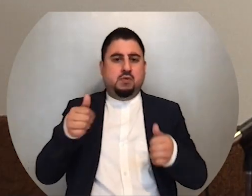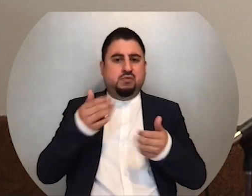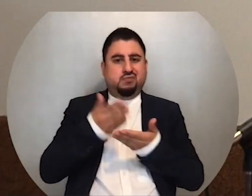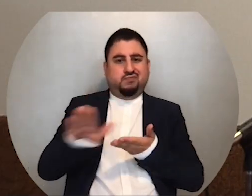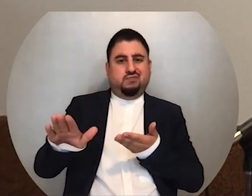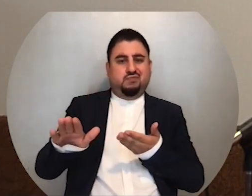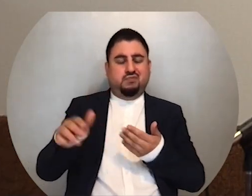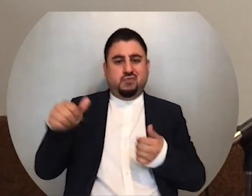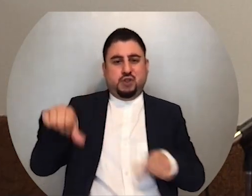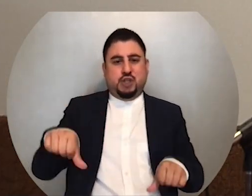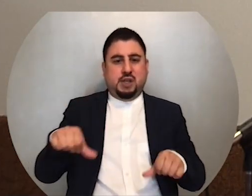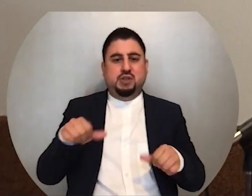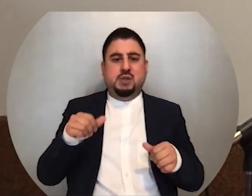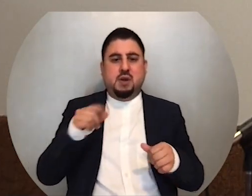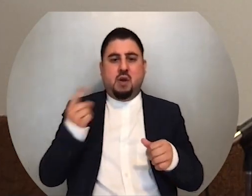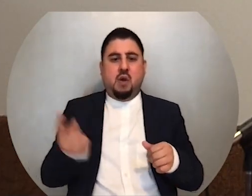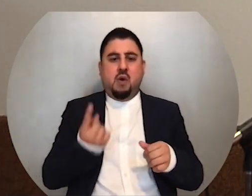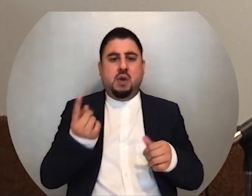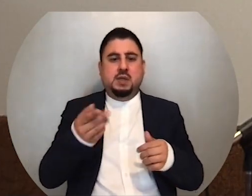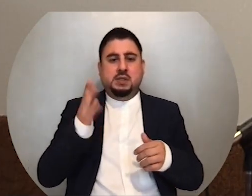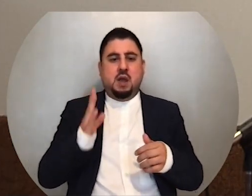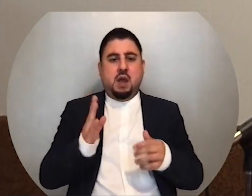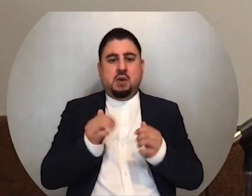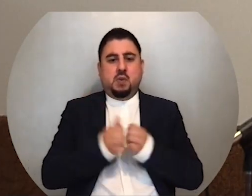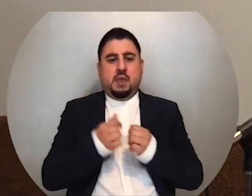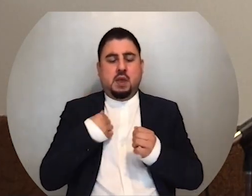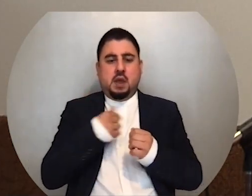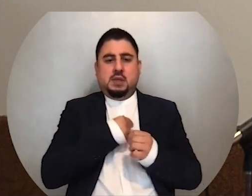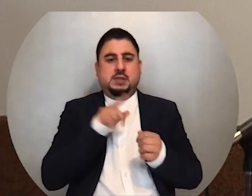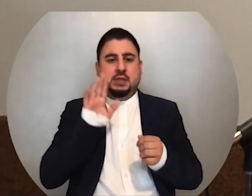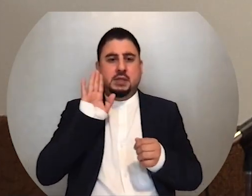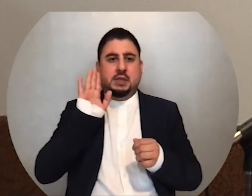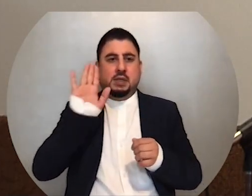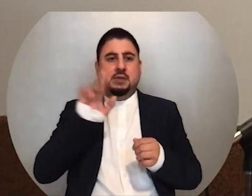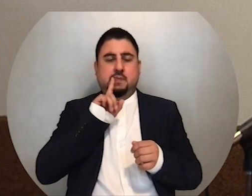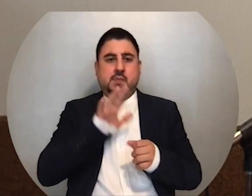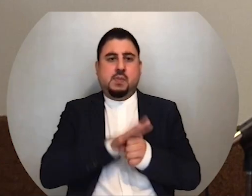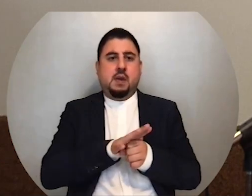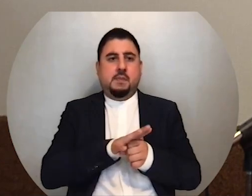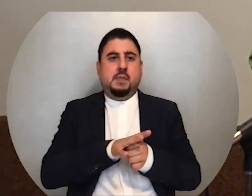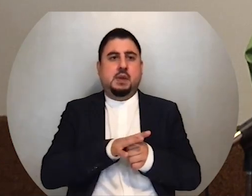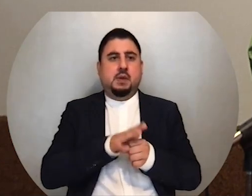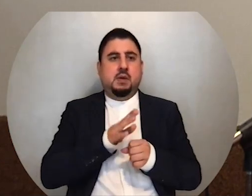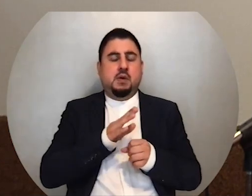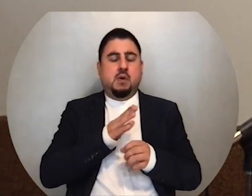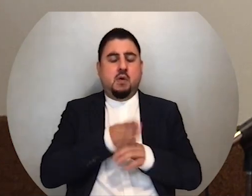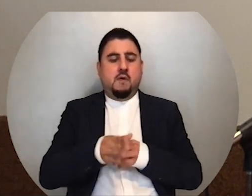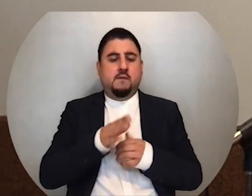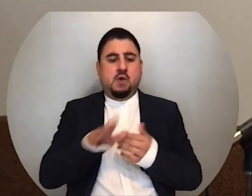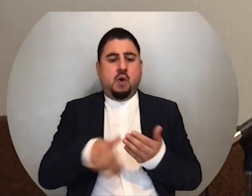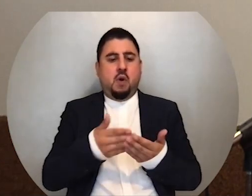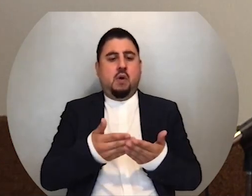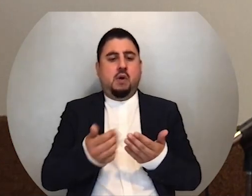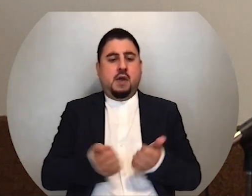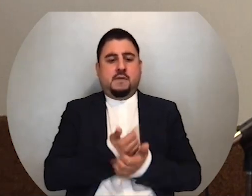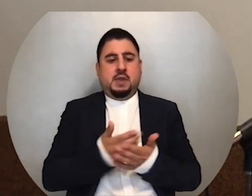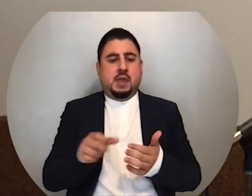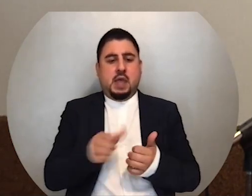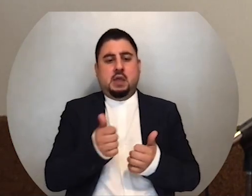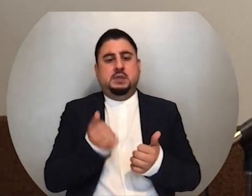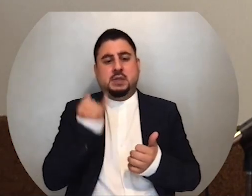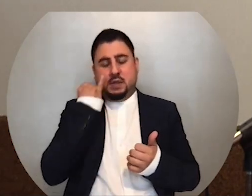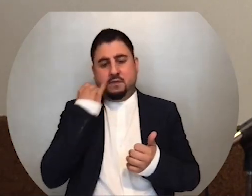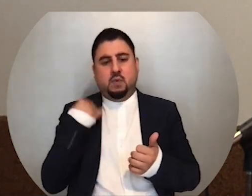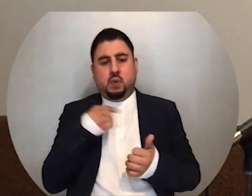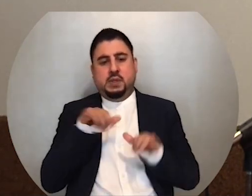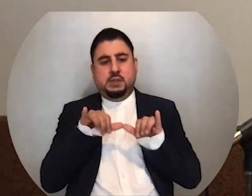rejection. And yet always God is with us. His promise overawes everything else if we stay with